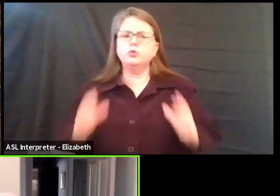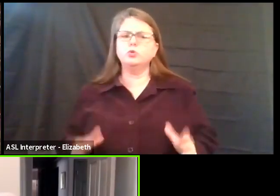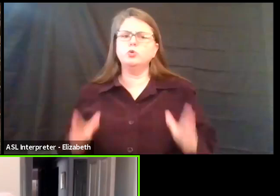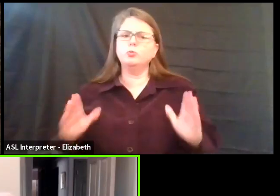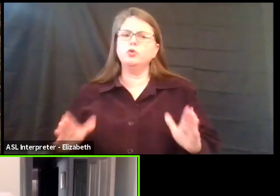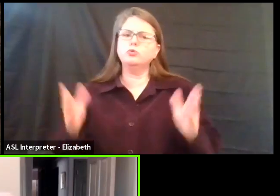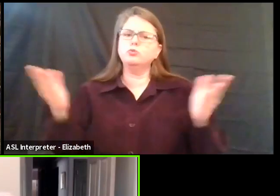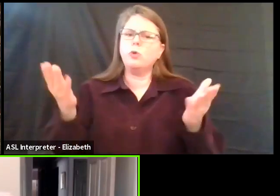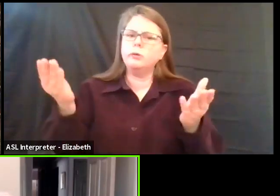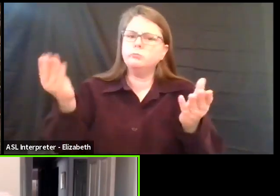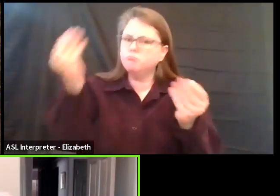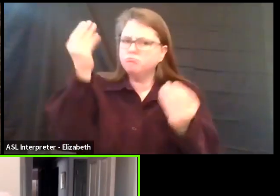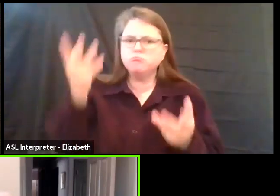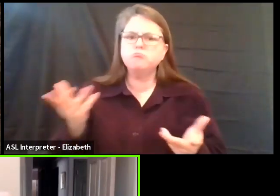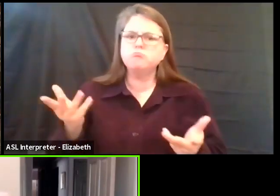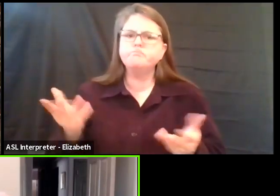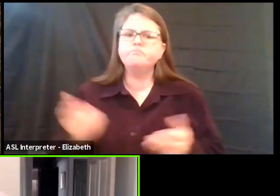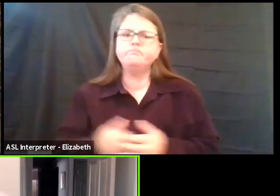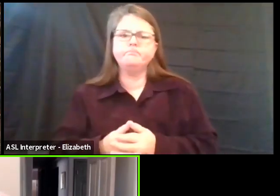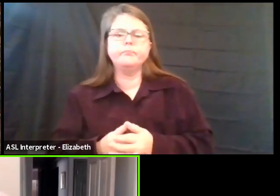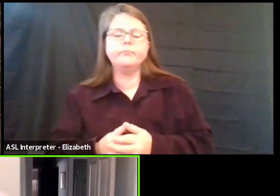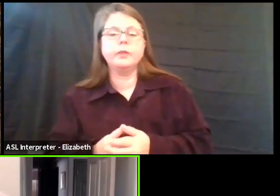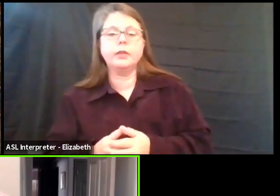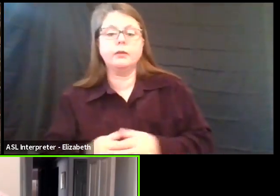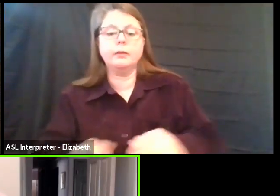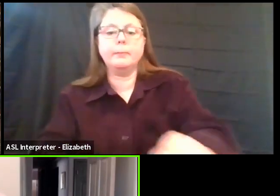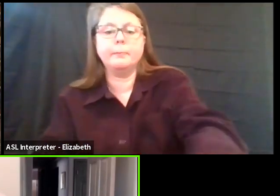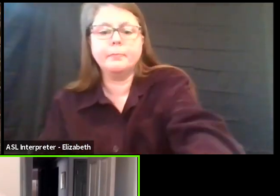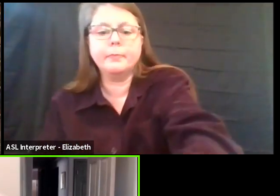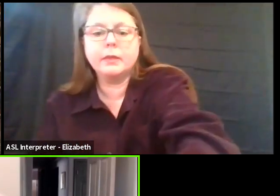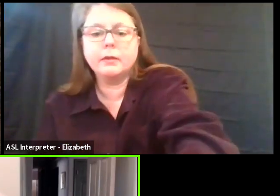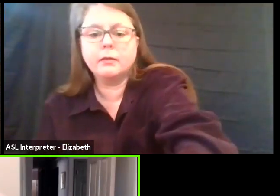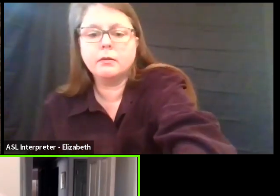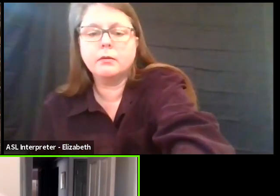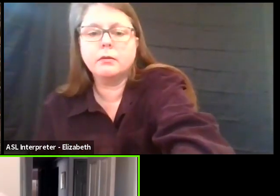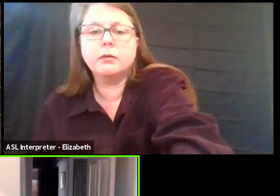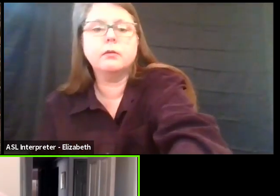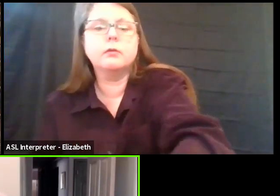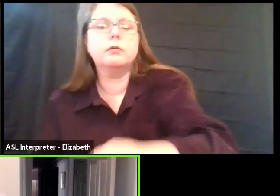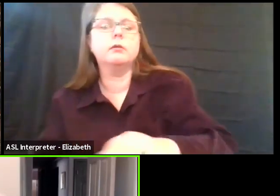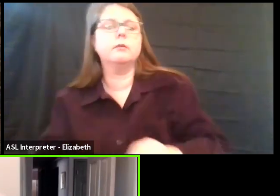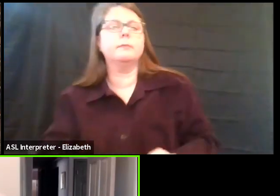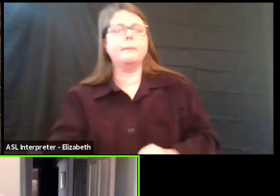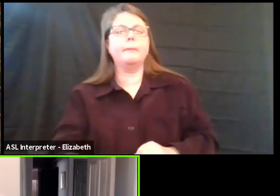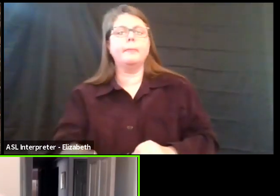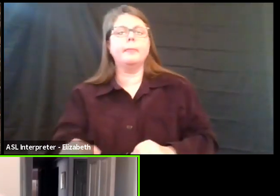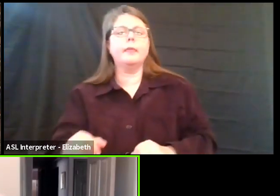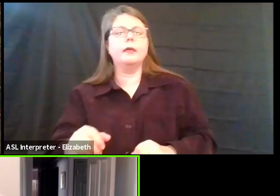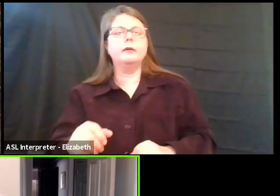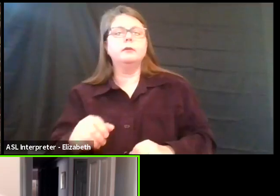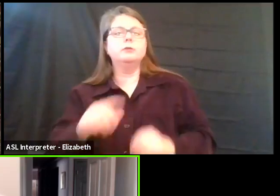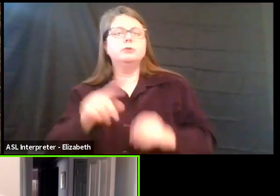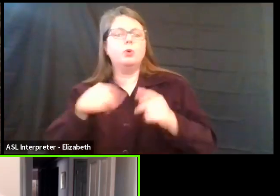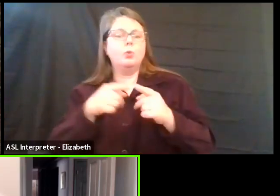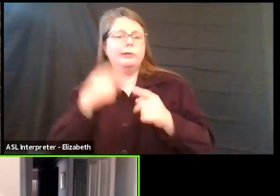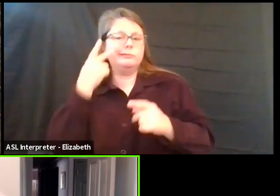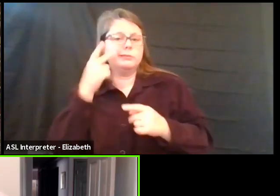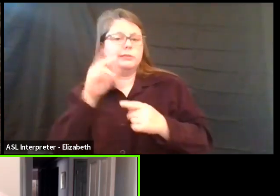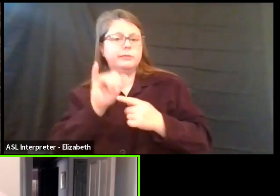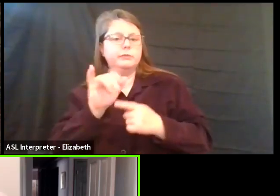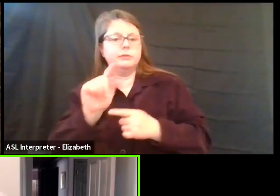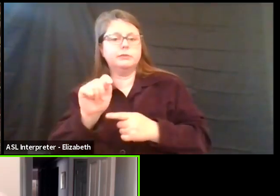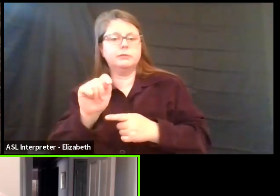Generally speaking, this type of insurance is a type of a homeowner's form, and most people are familiar with homeowners